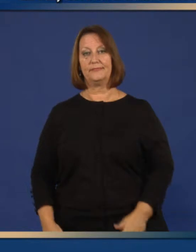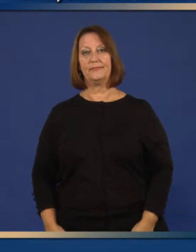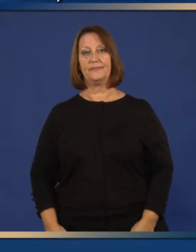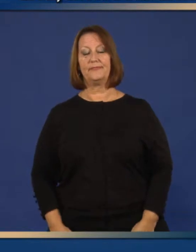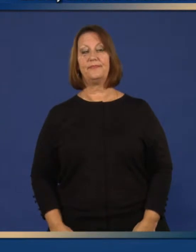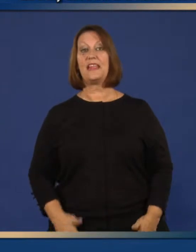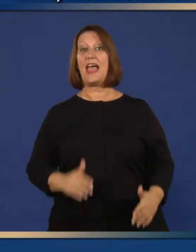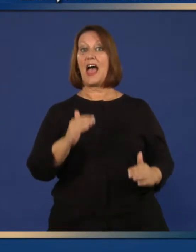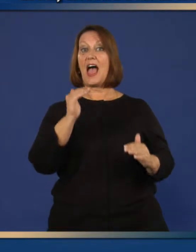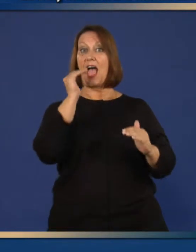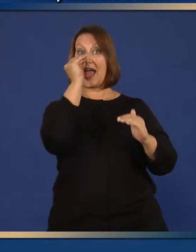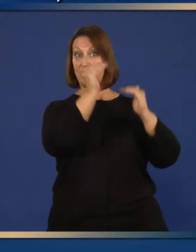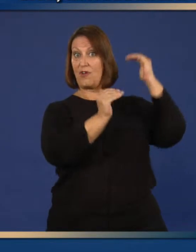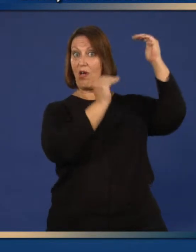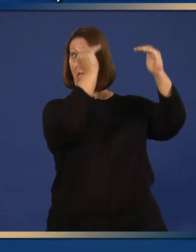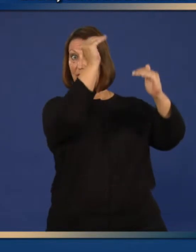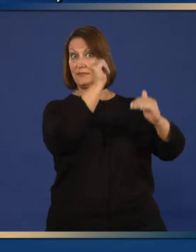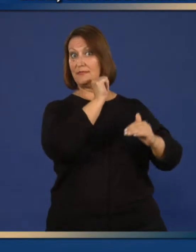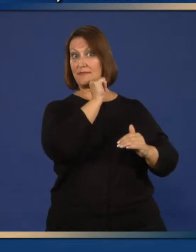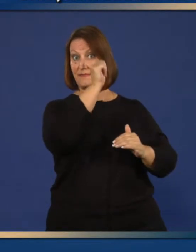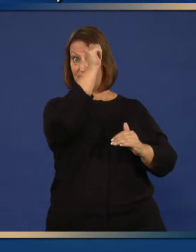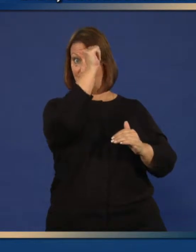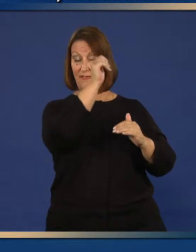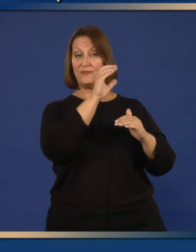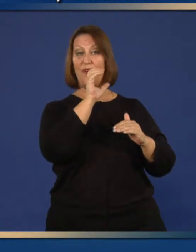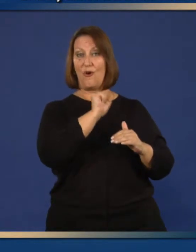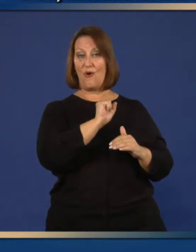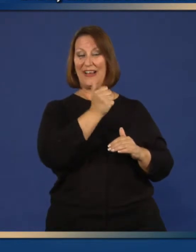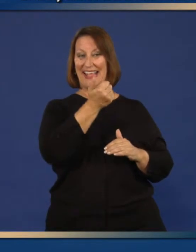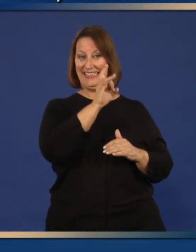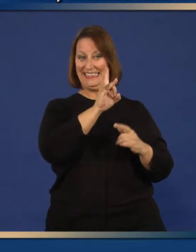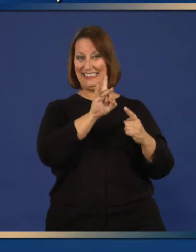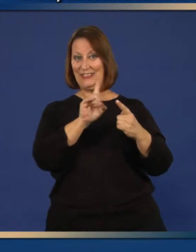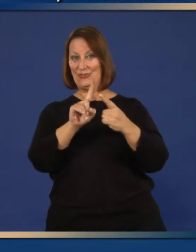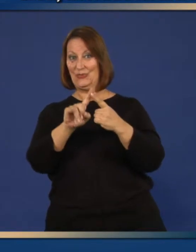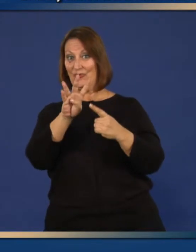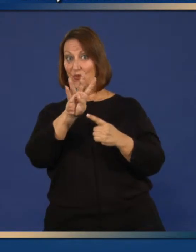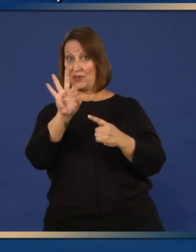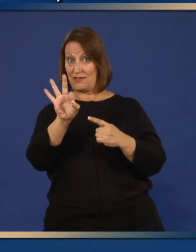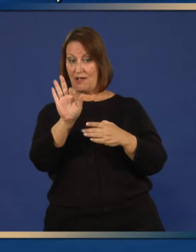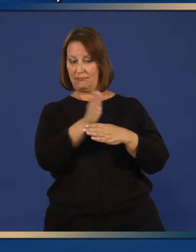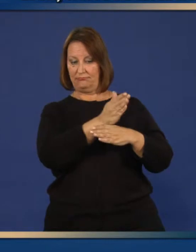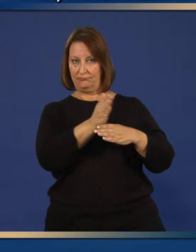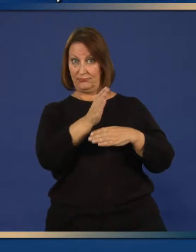Some adults 18 to 49 years of age have reported